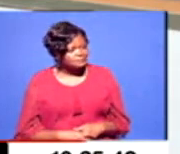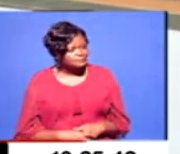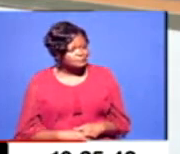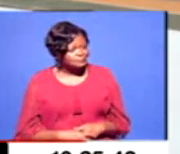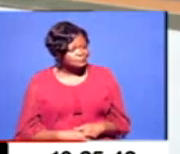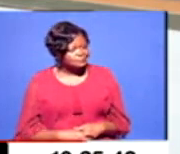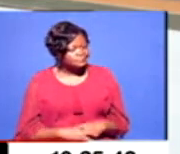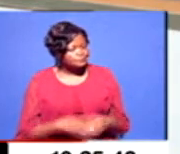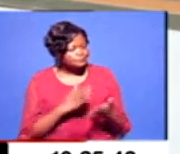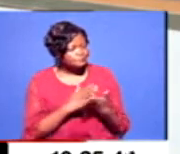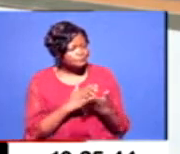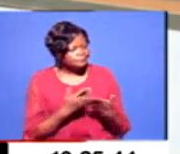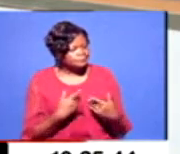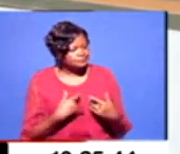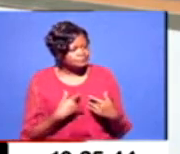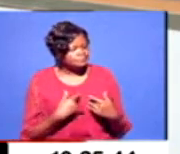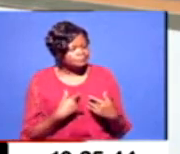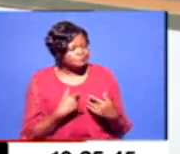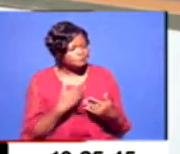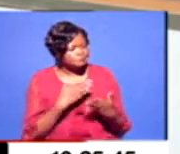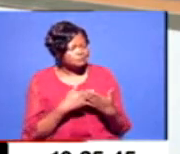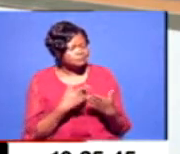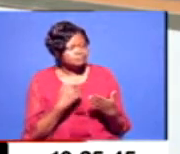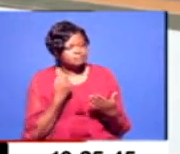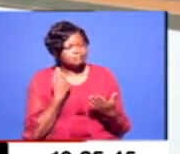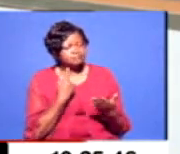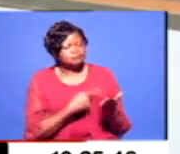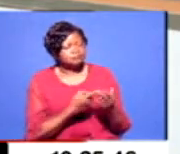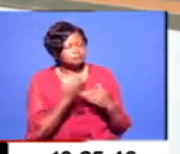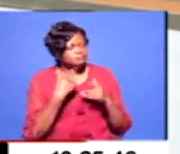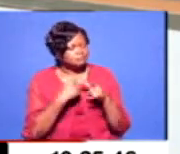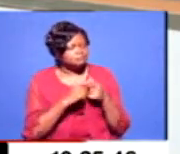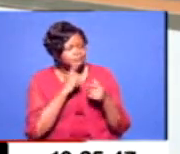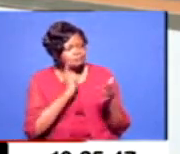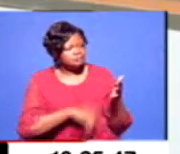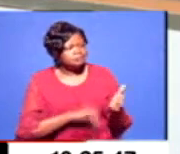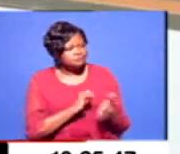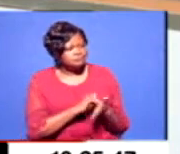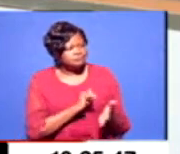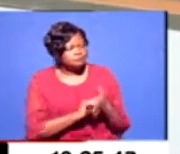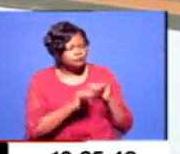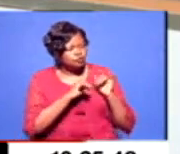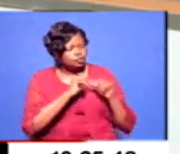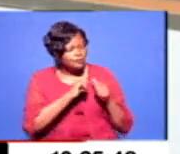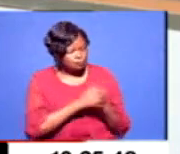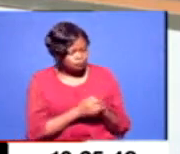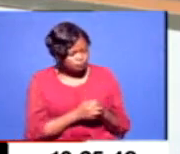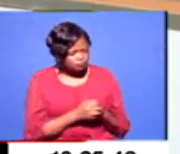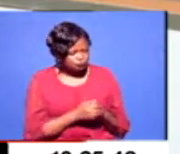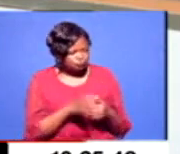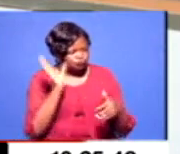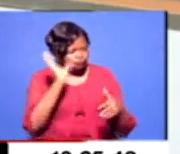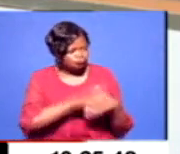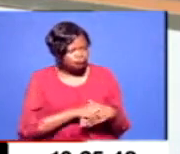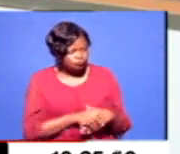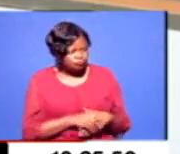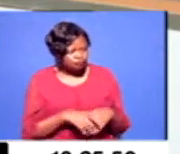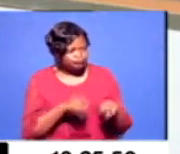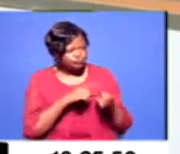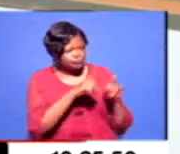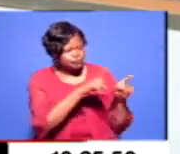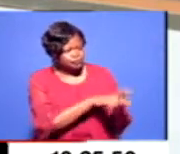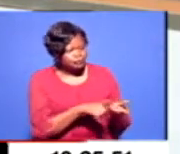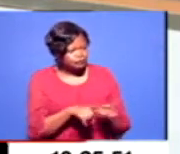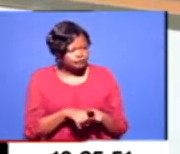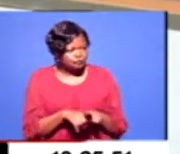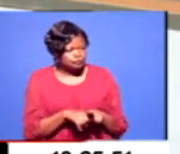of weeks ago, and he said that we are talking about sanitary pads. Yes. But even to put